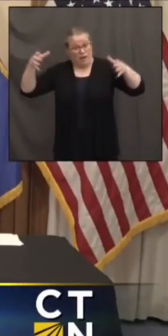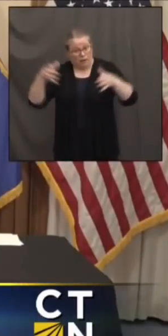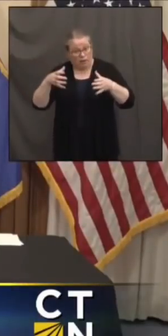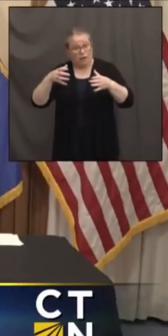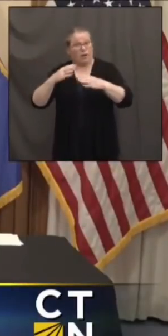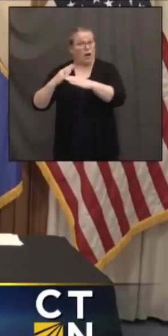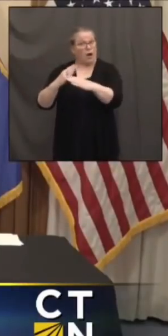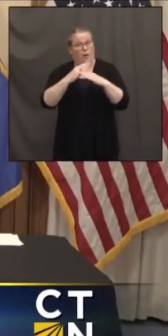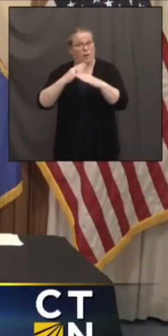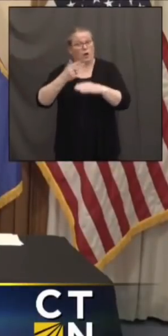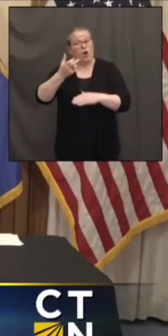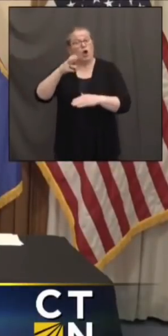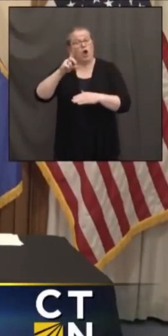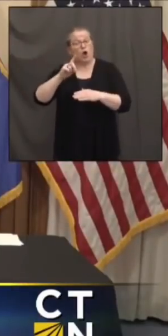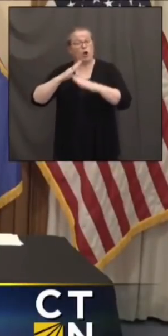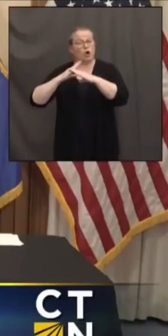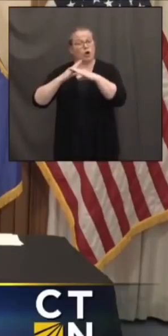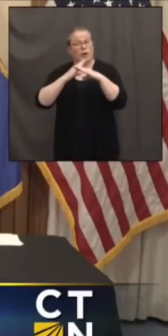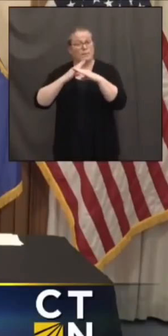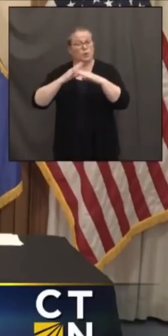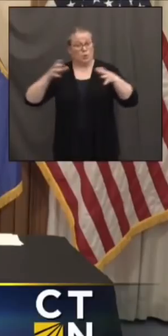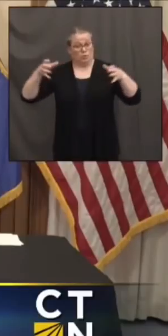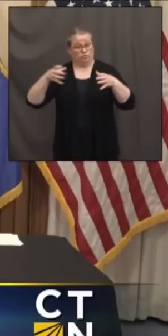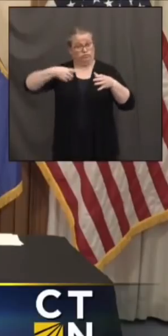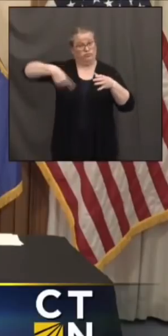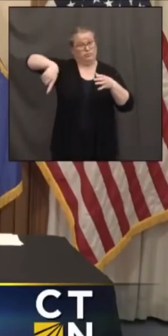Thank you. NBC Connecticut.